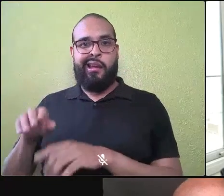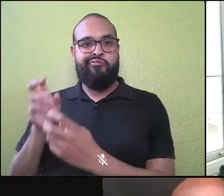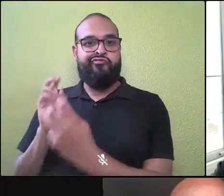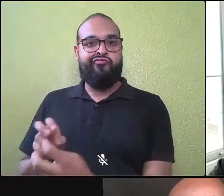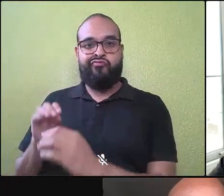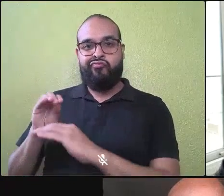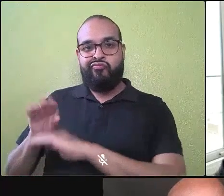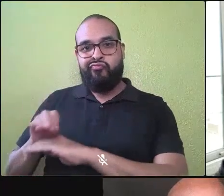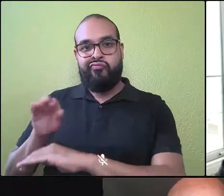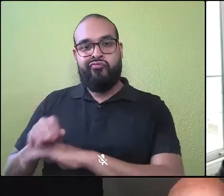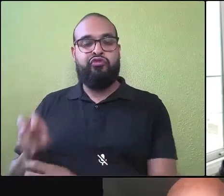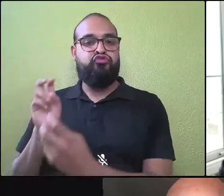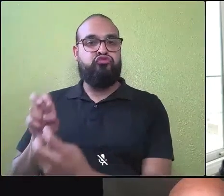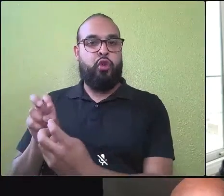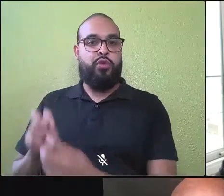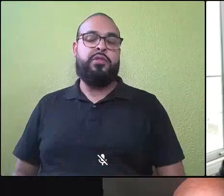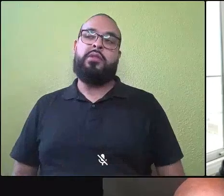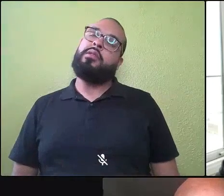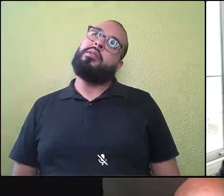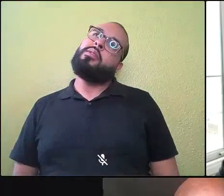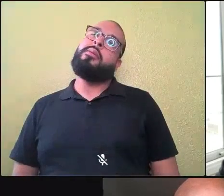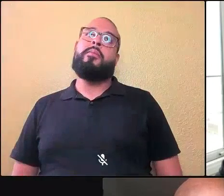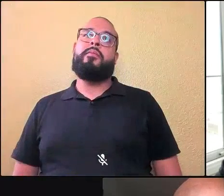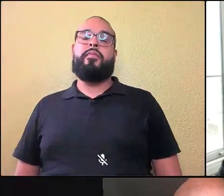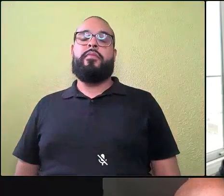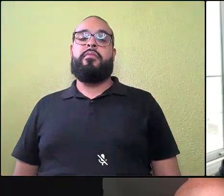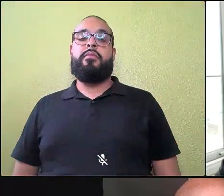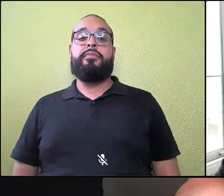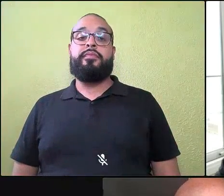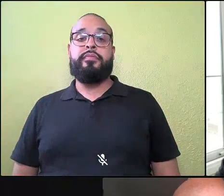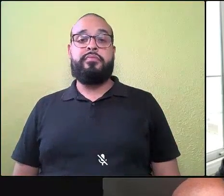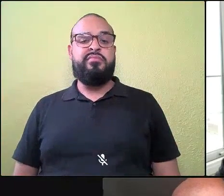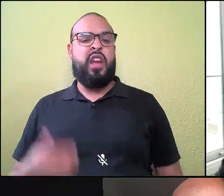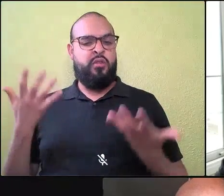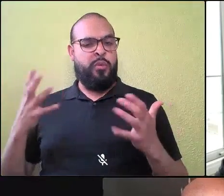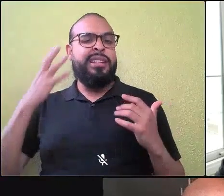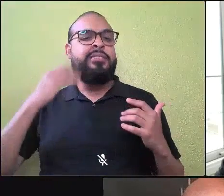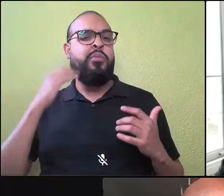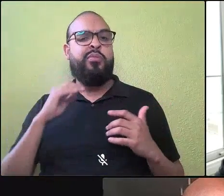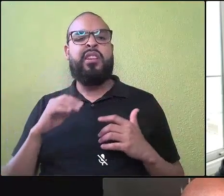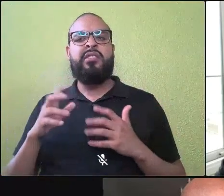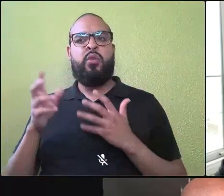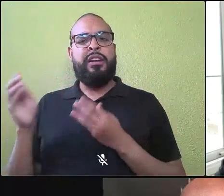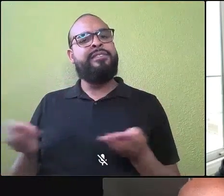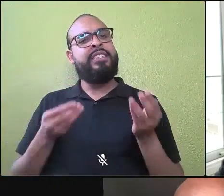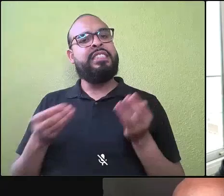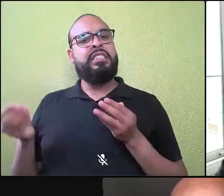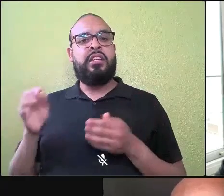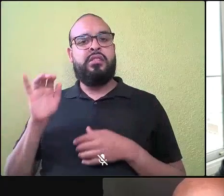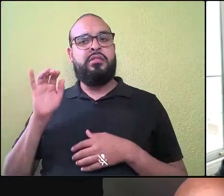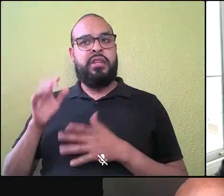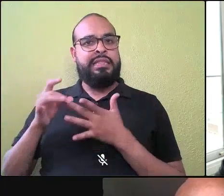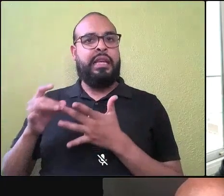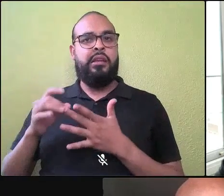had been facilitating some of those conversations before, and it gave me the ability to kind of step out of myself, listen to people and